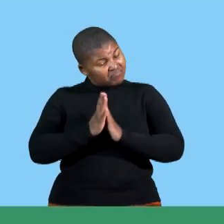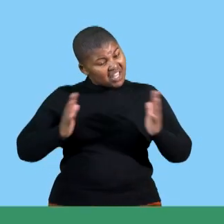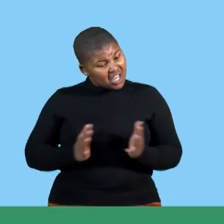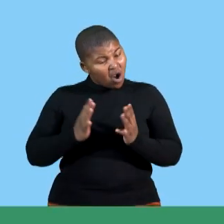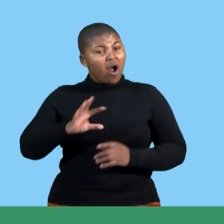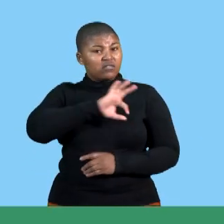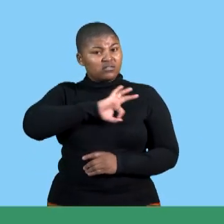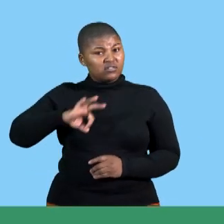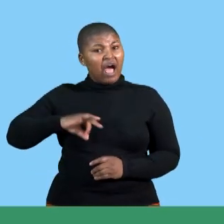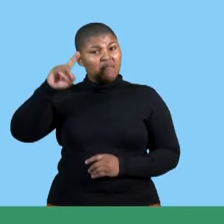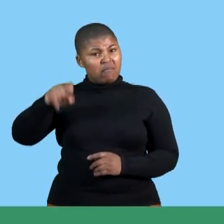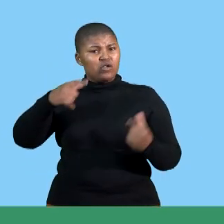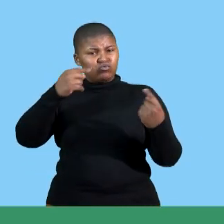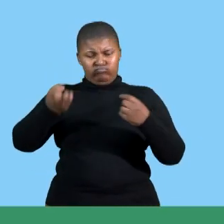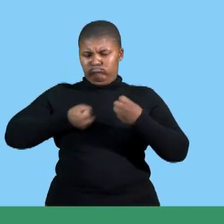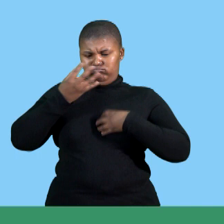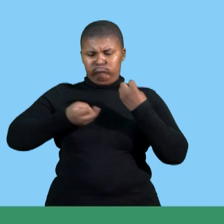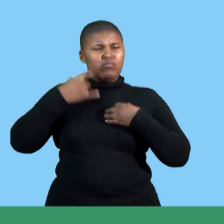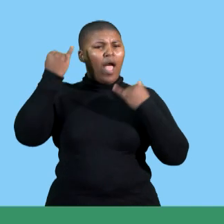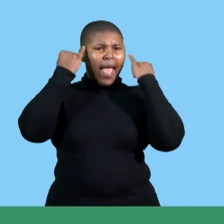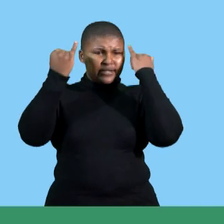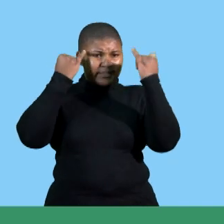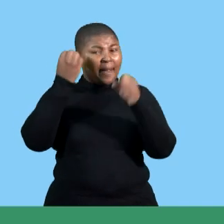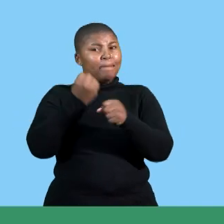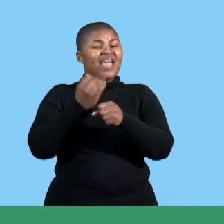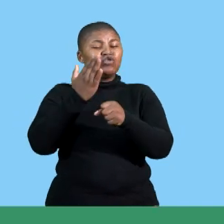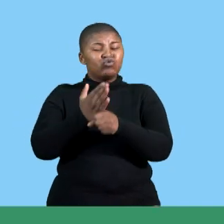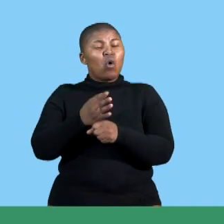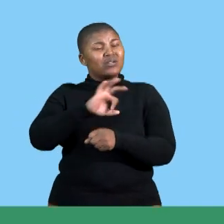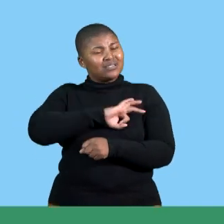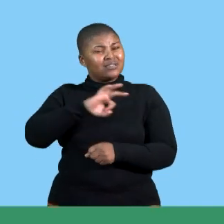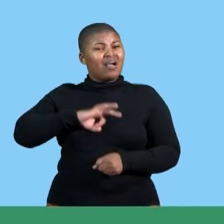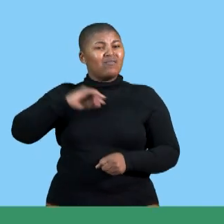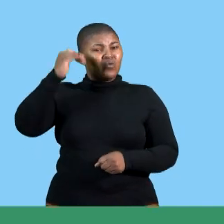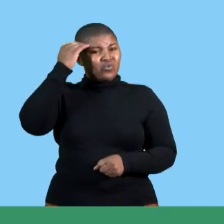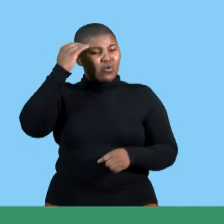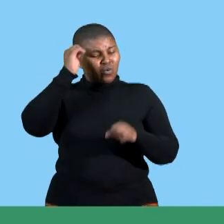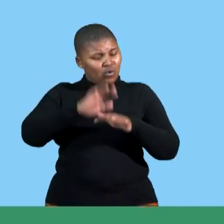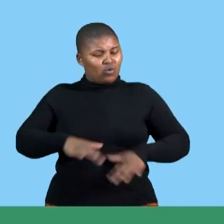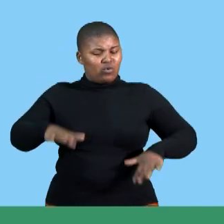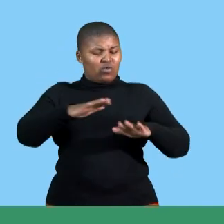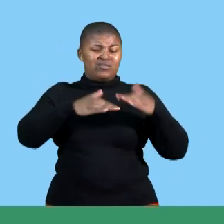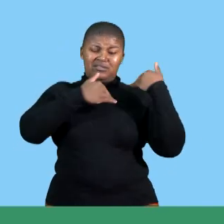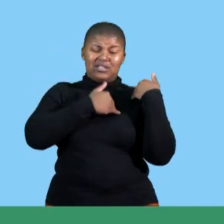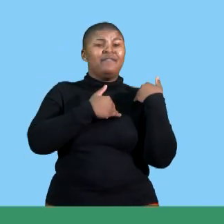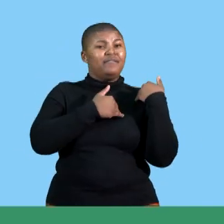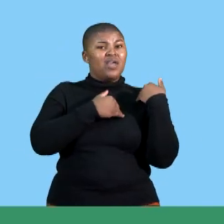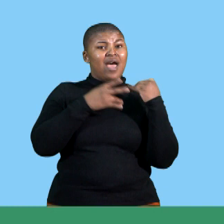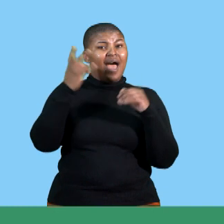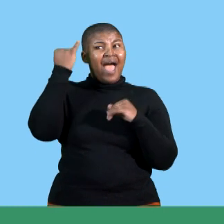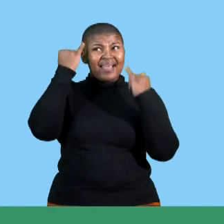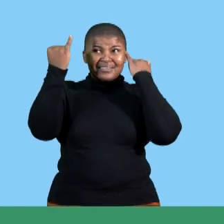risks in a safe or non-threatening environment. Allow them to express